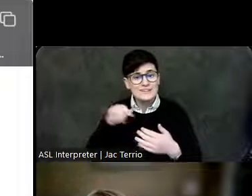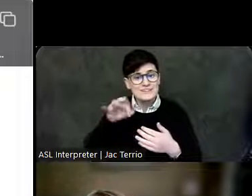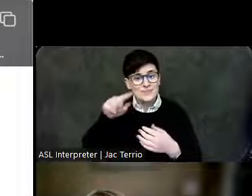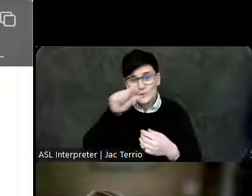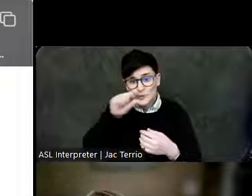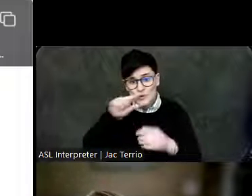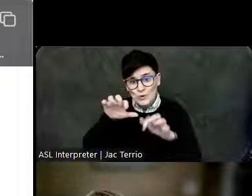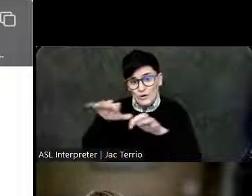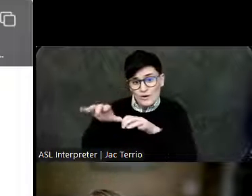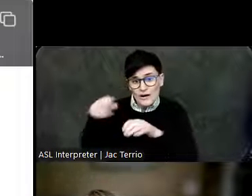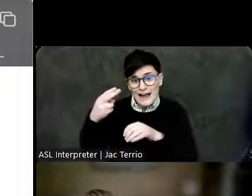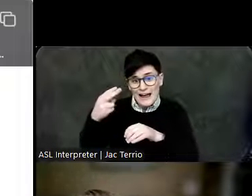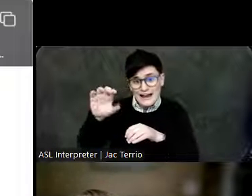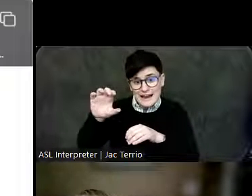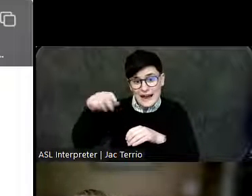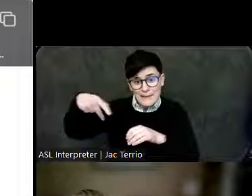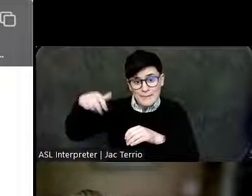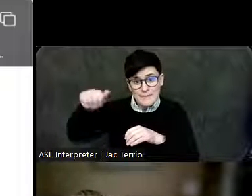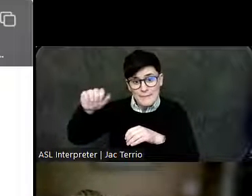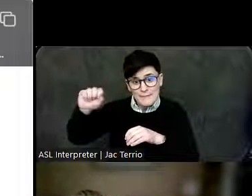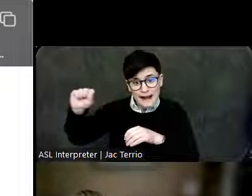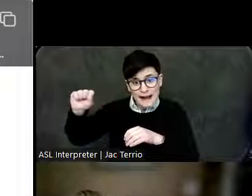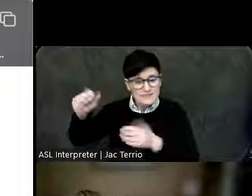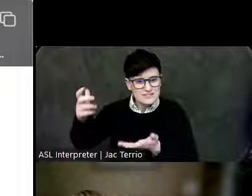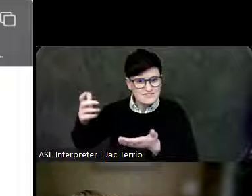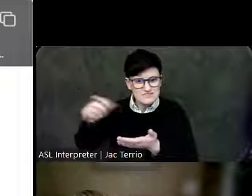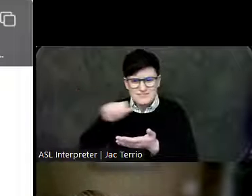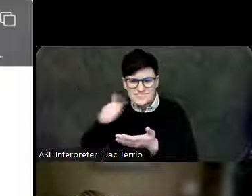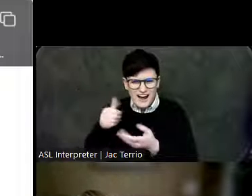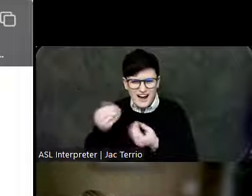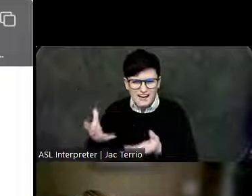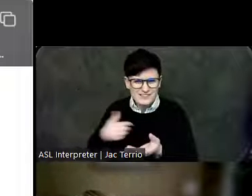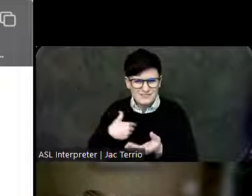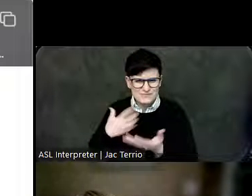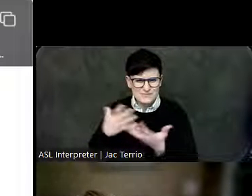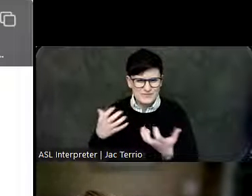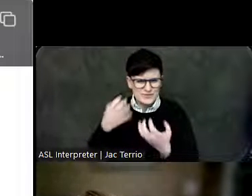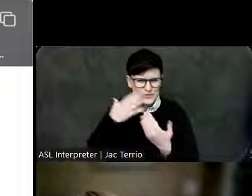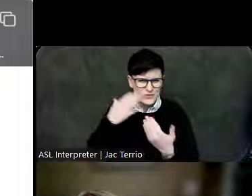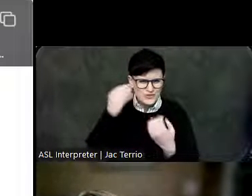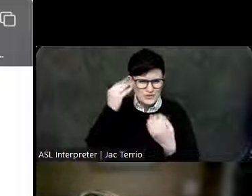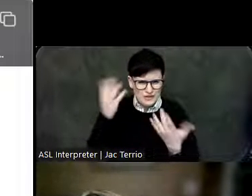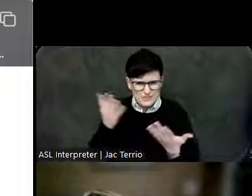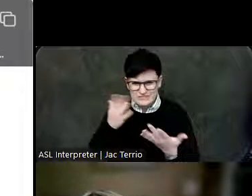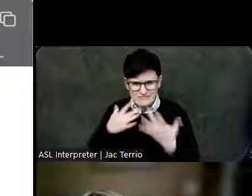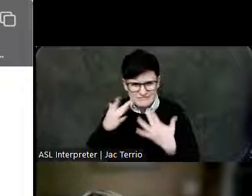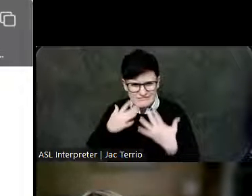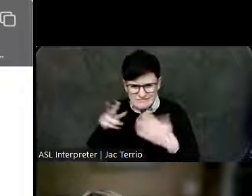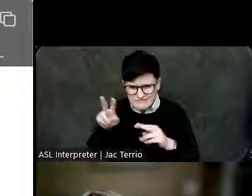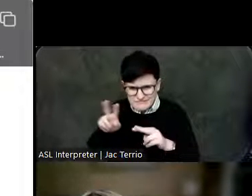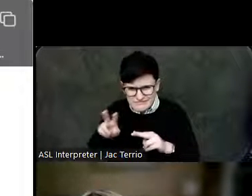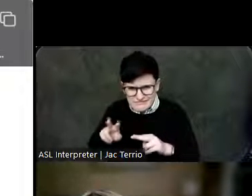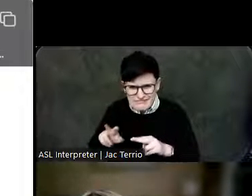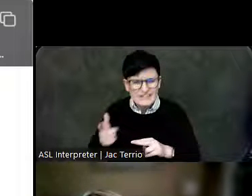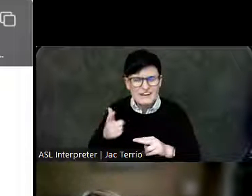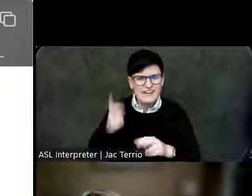come up with the type of search results I think it will. So even sometimes just finding stuff to do in our own state,